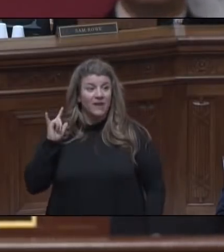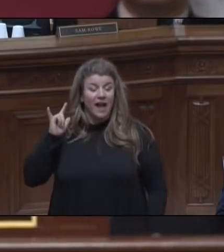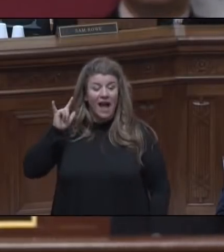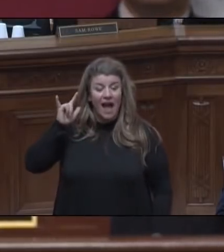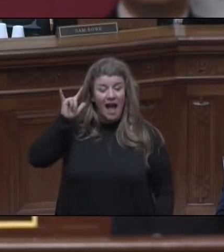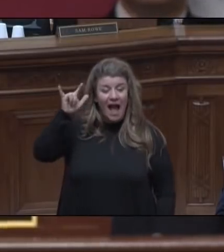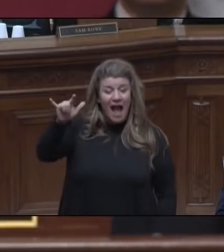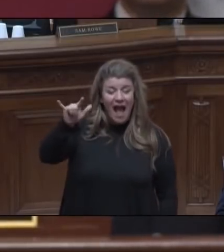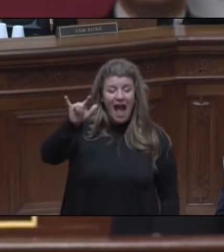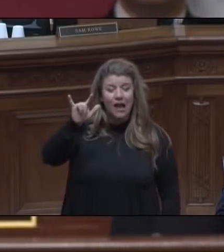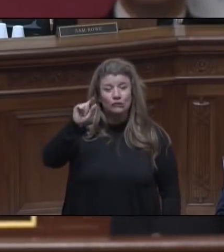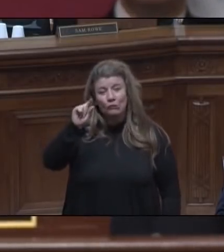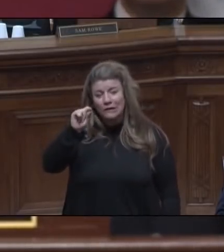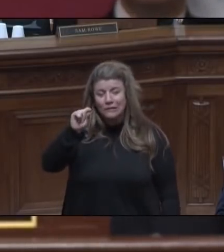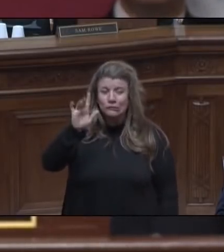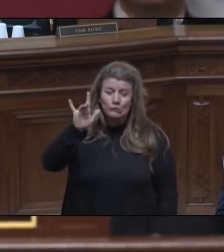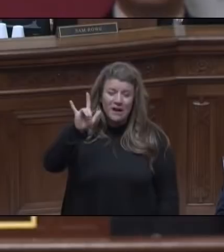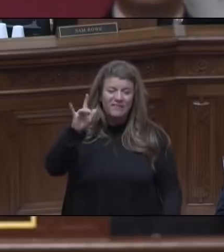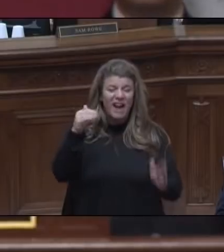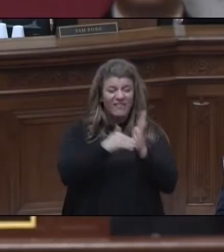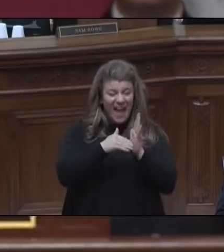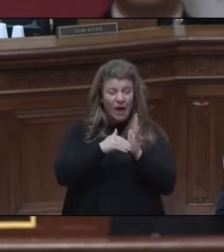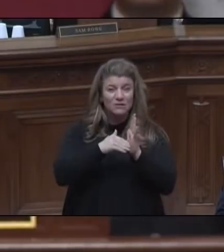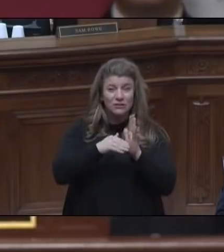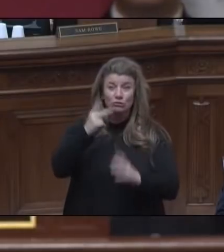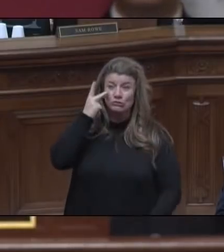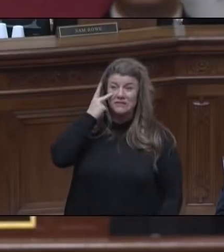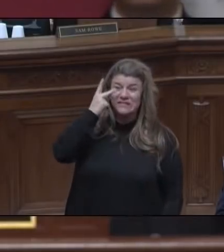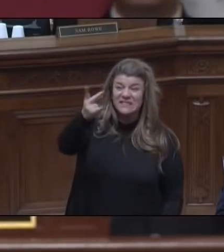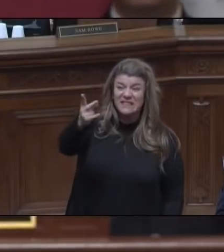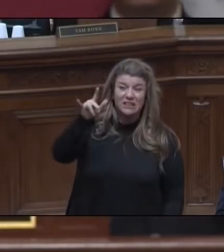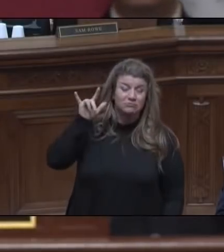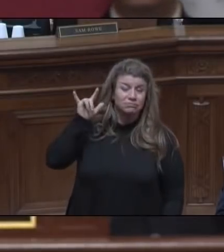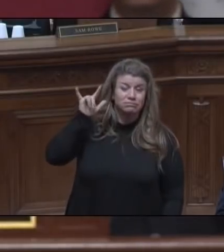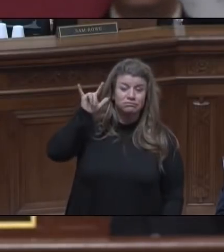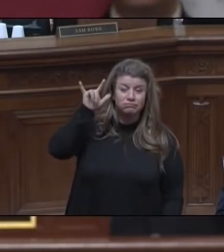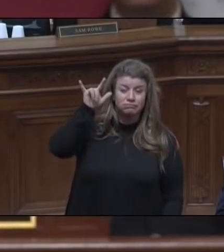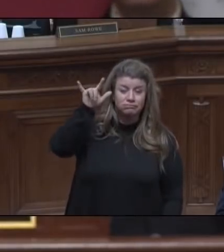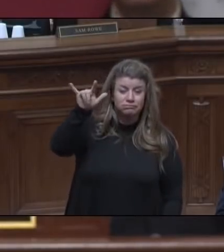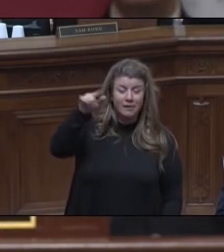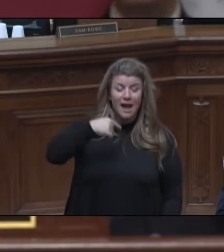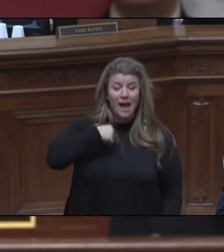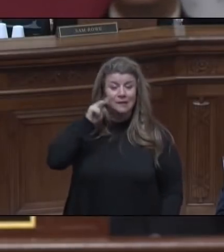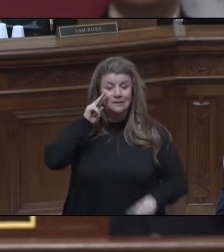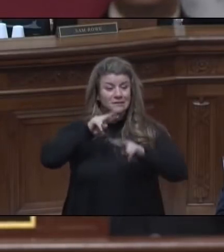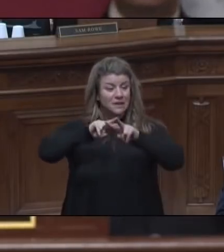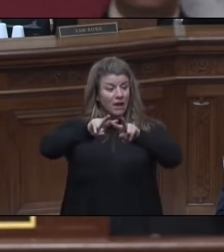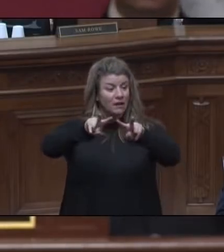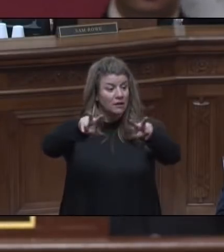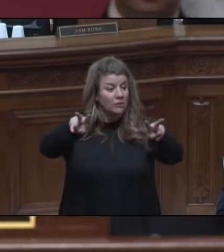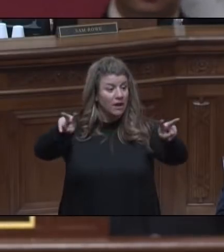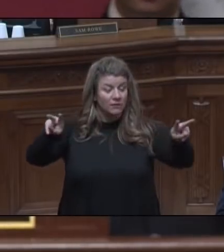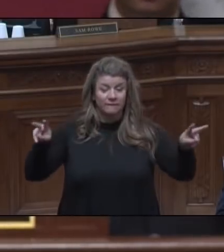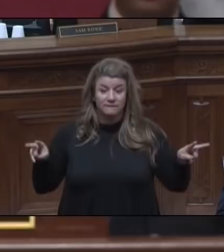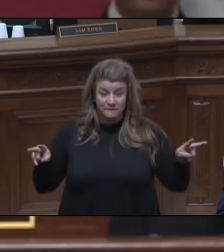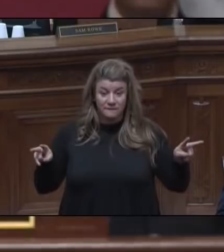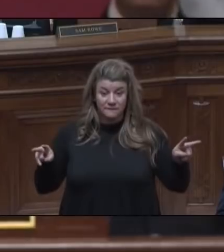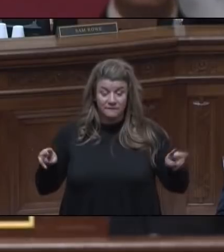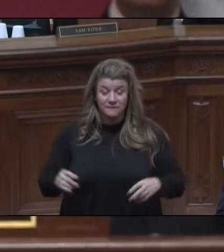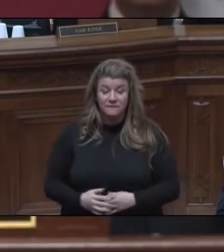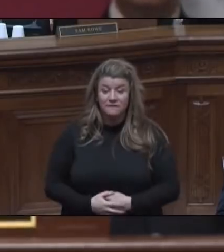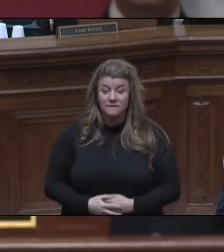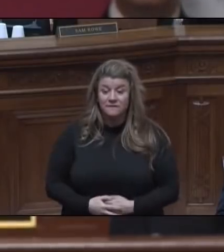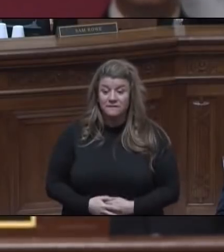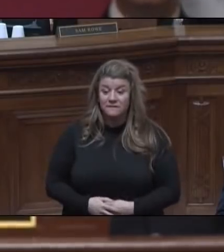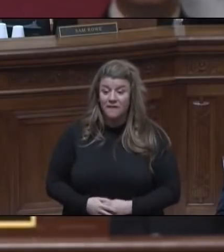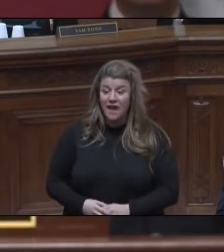or 25,000 feet where you can see for miles and miles and miles and miles. And you